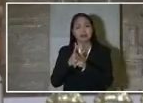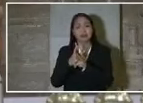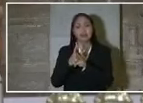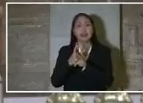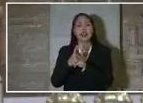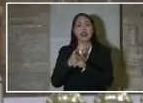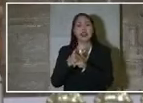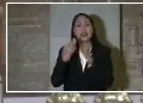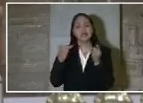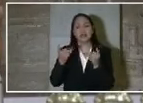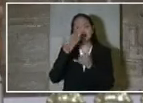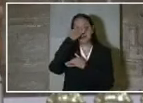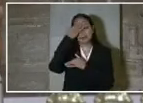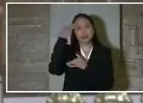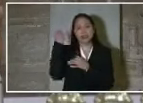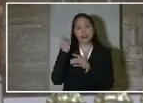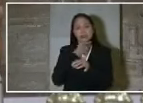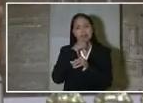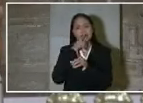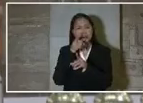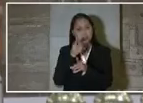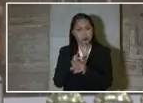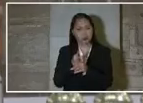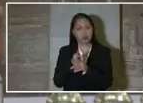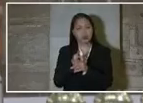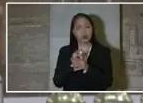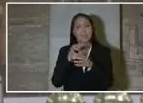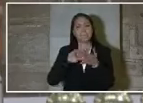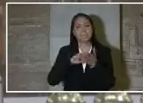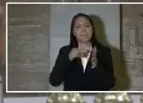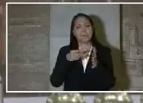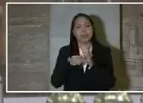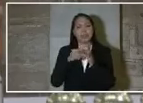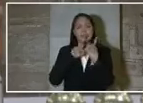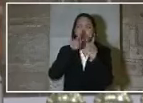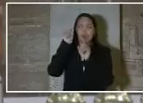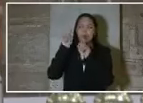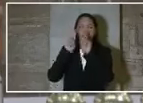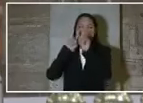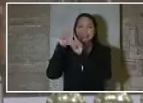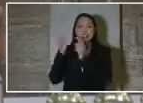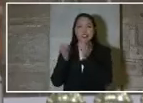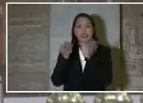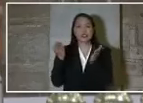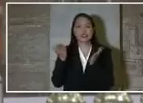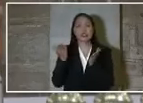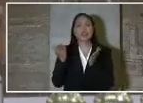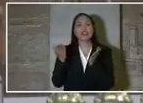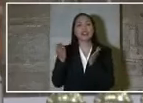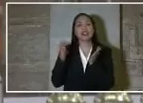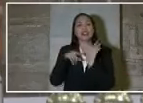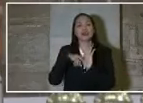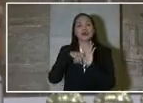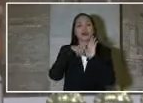forgotten the true meaning of the star in the Epiphany